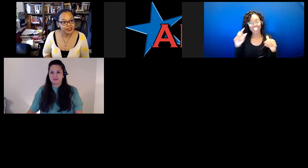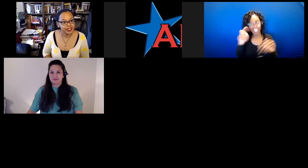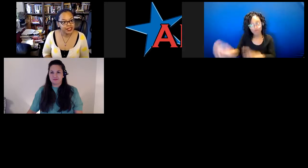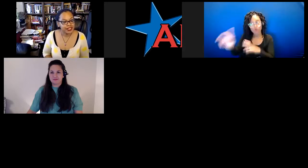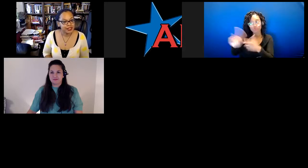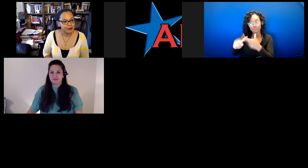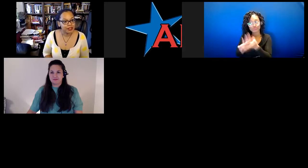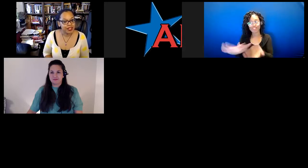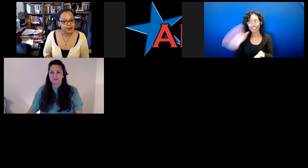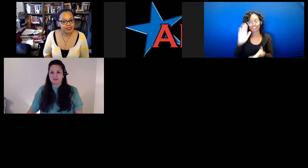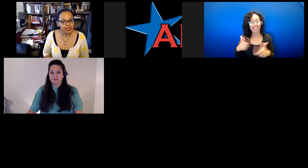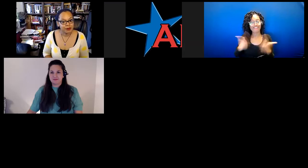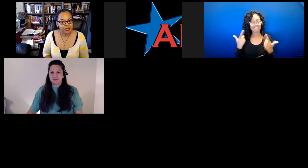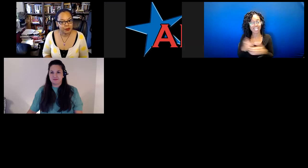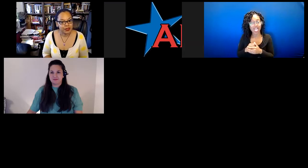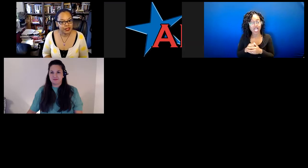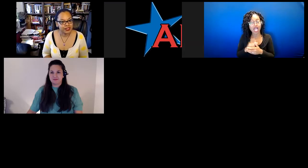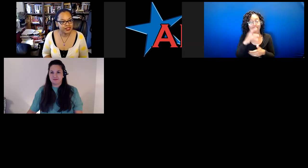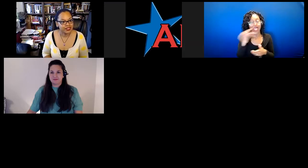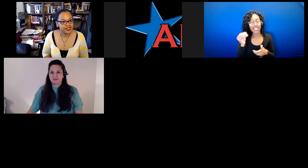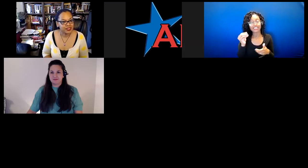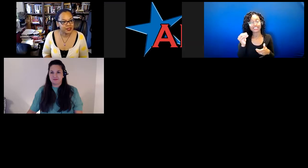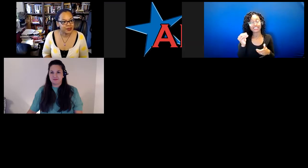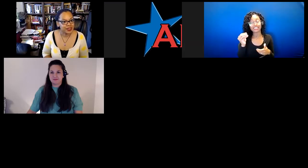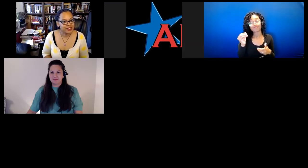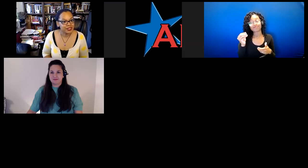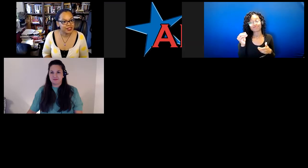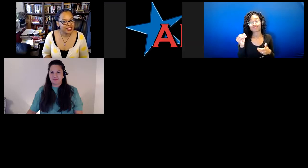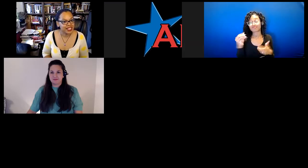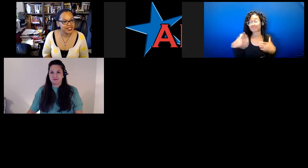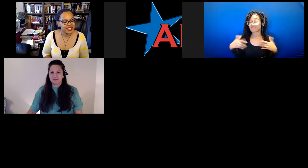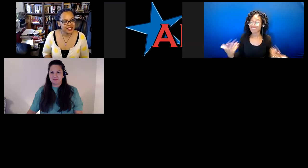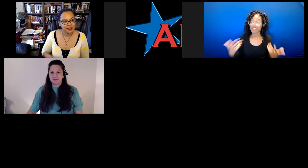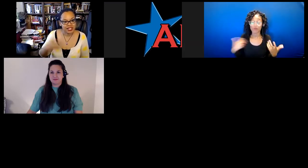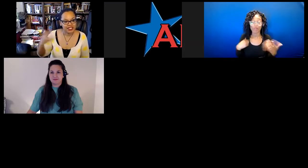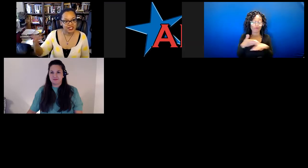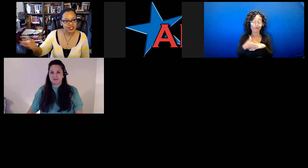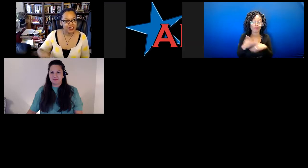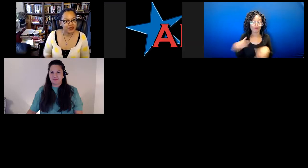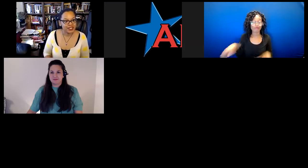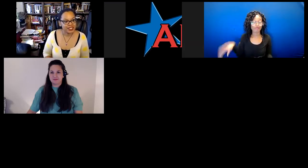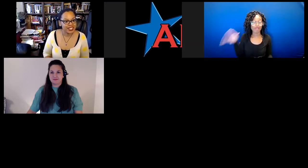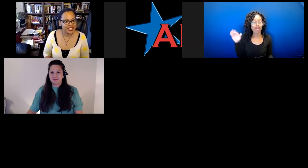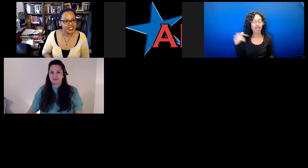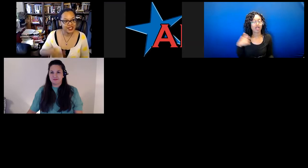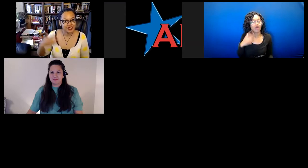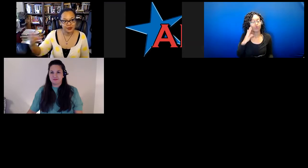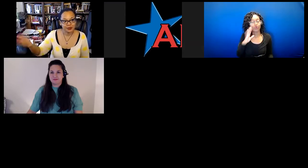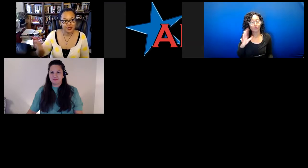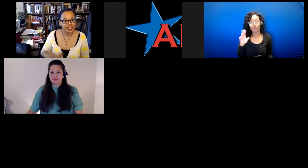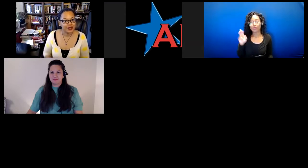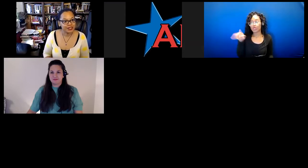life. When I was coming up, I would look at the Running Start, I would look at the